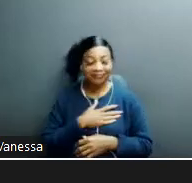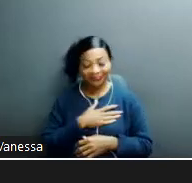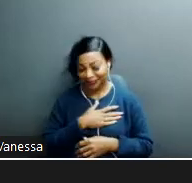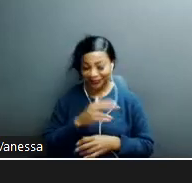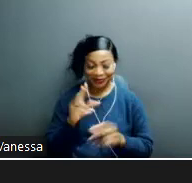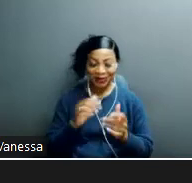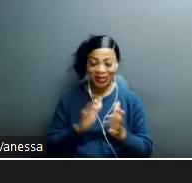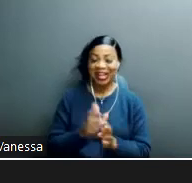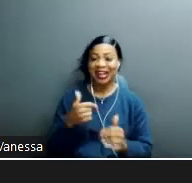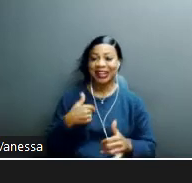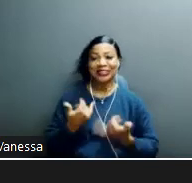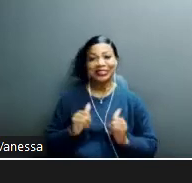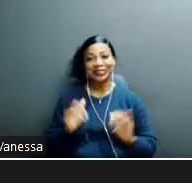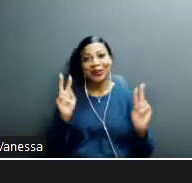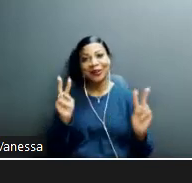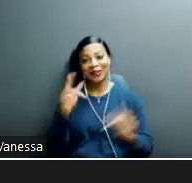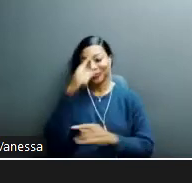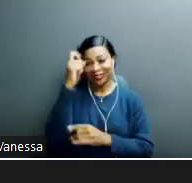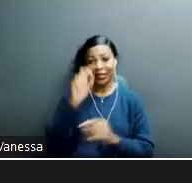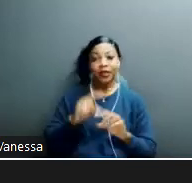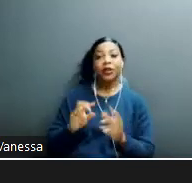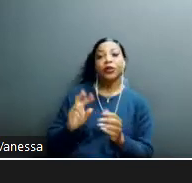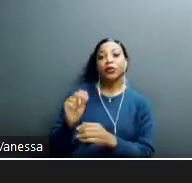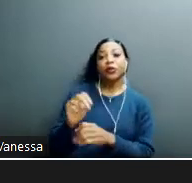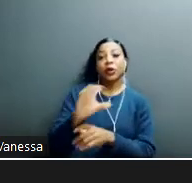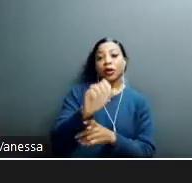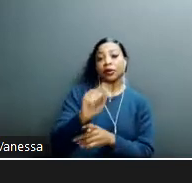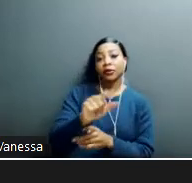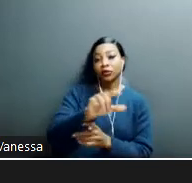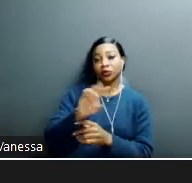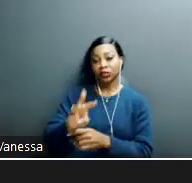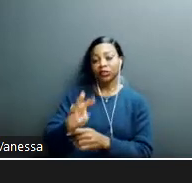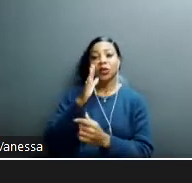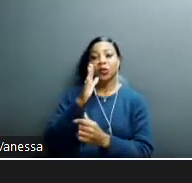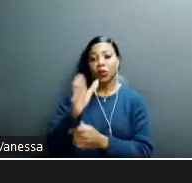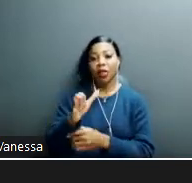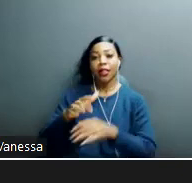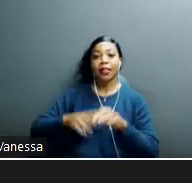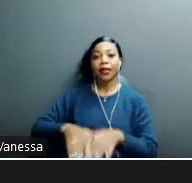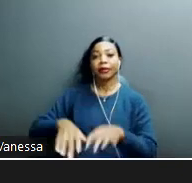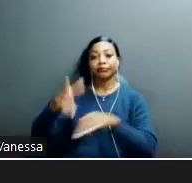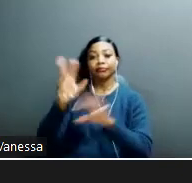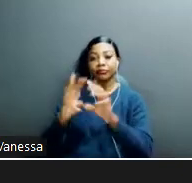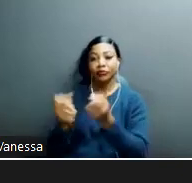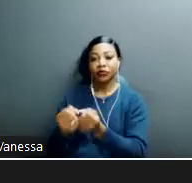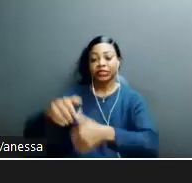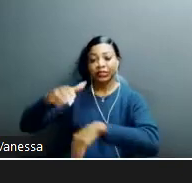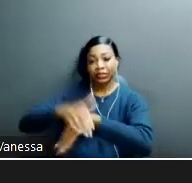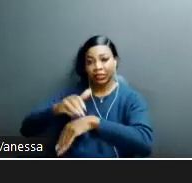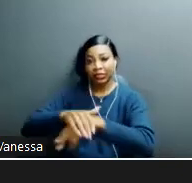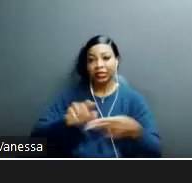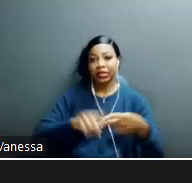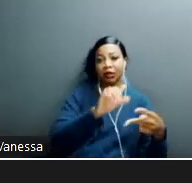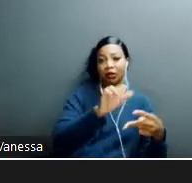summer um on October 26th we'll be doing it in in English and on October 27th we'll be uh